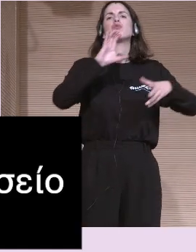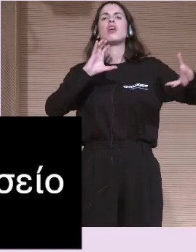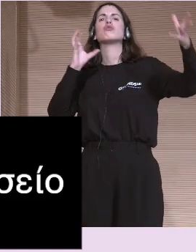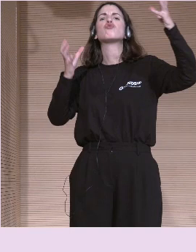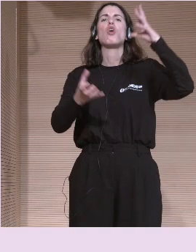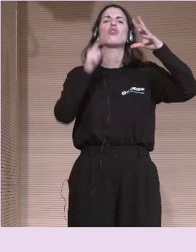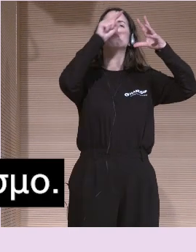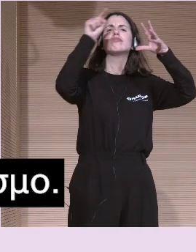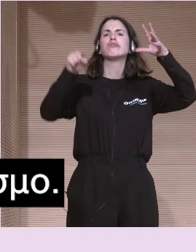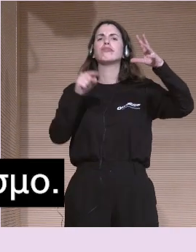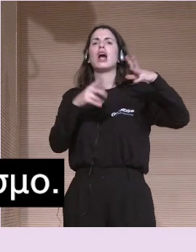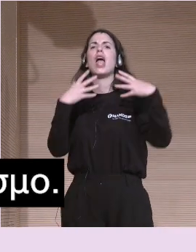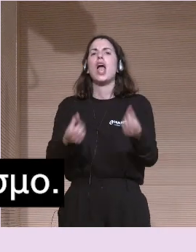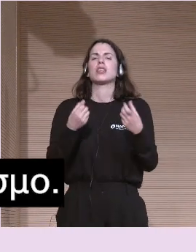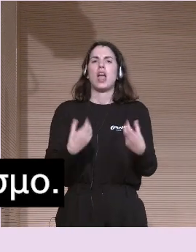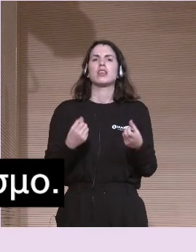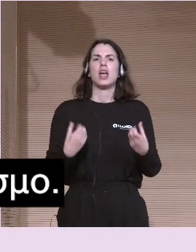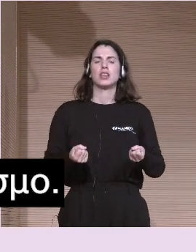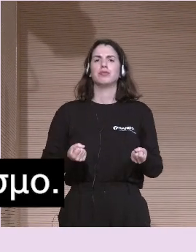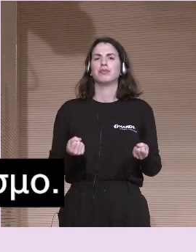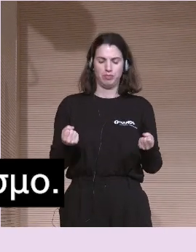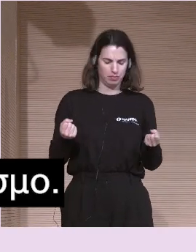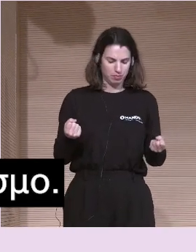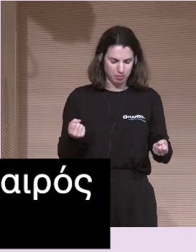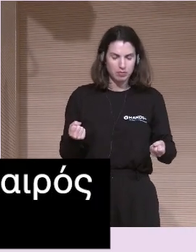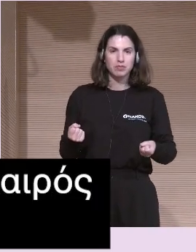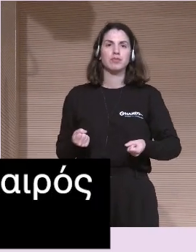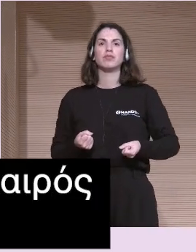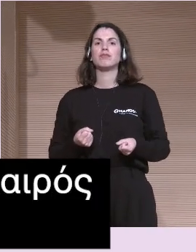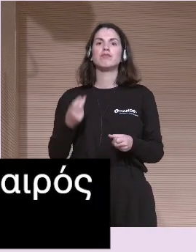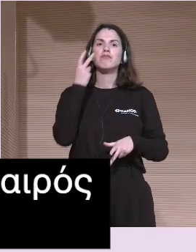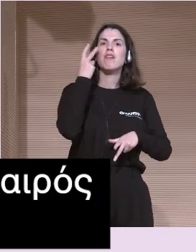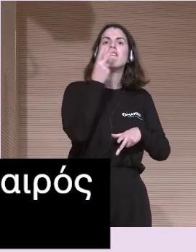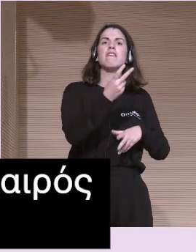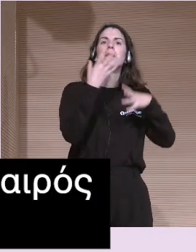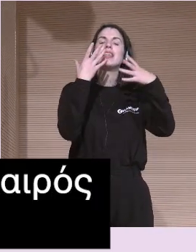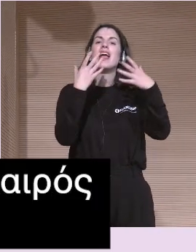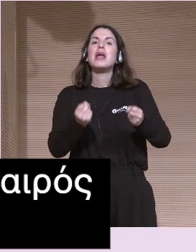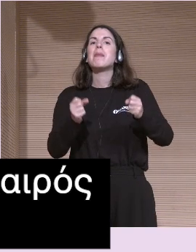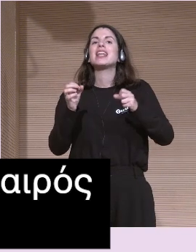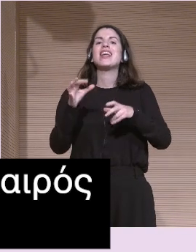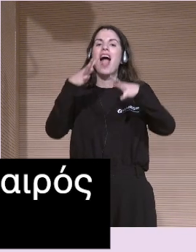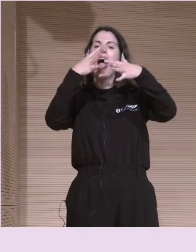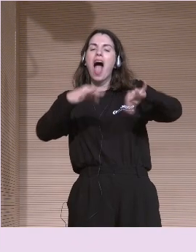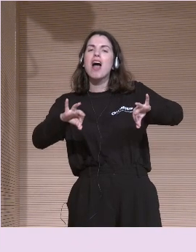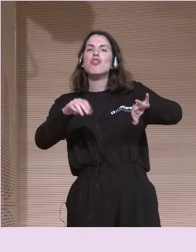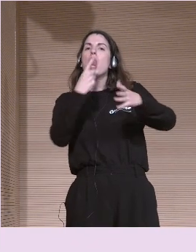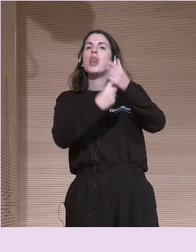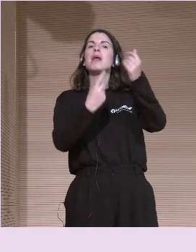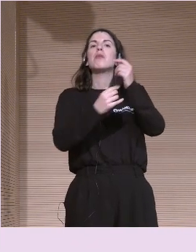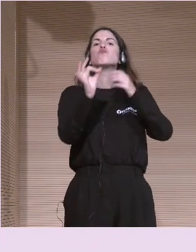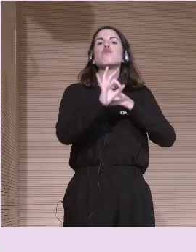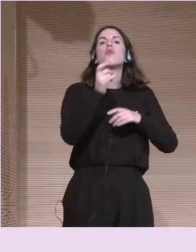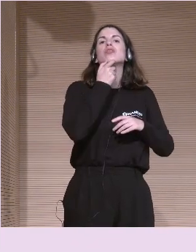museum matters. These are migration museums around the world. There's a very conspicuous gap in Britain, and it's high time that we put this on the map. And we think we can